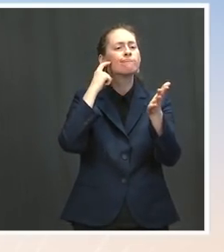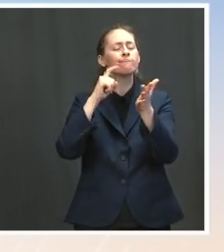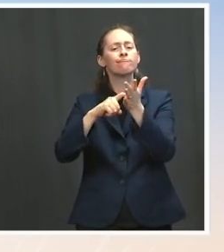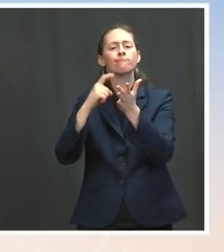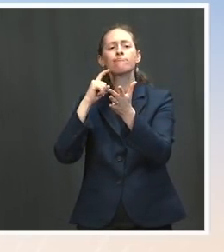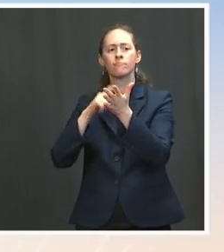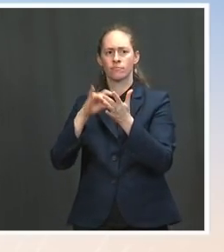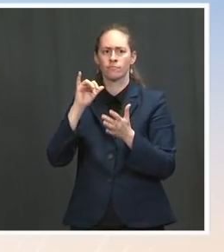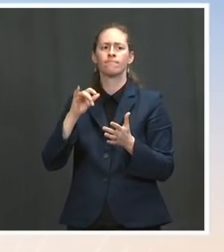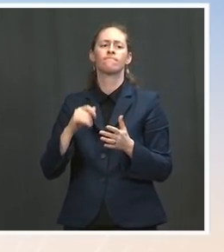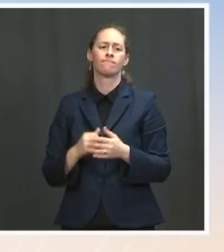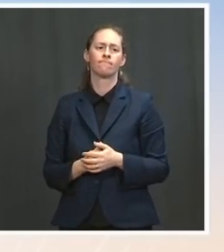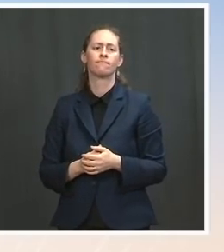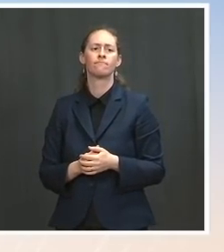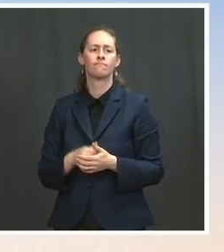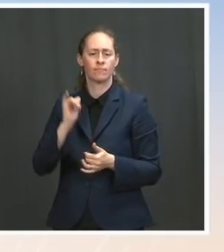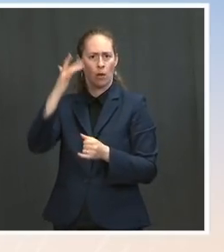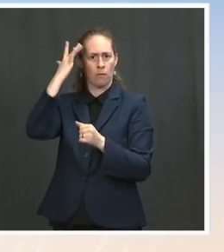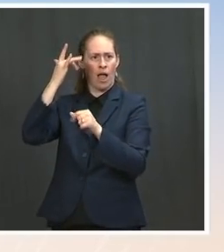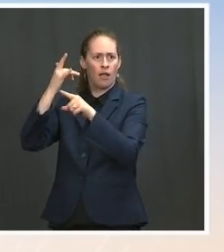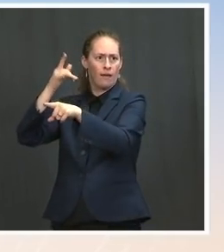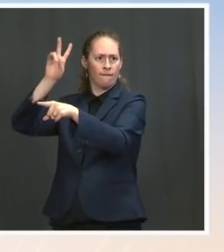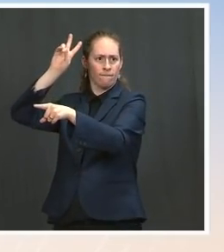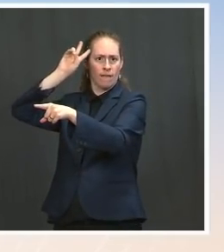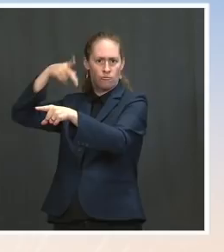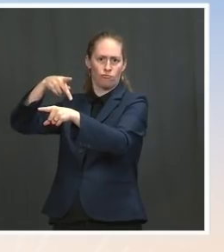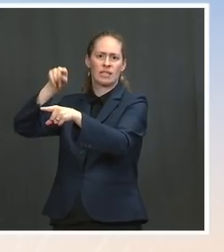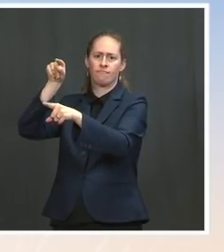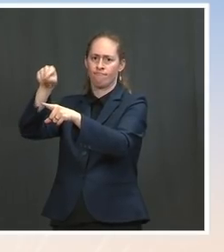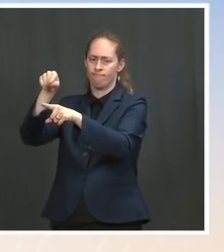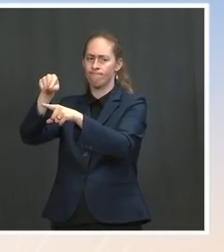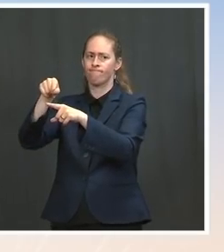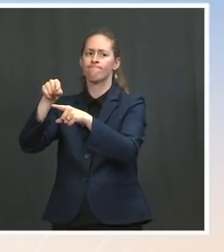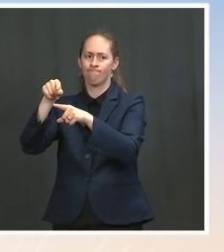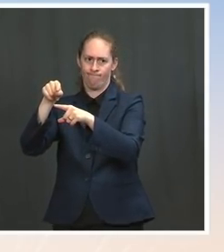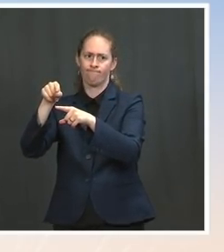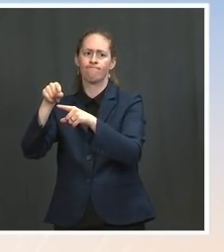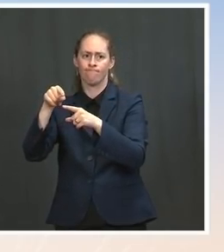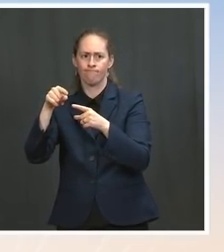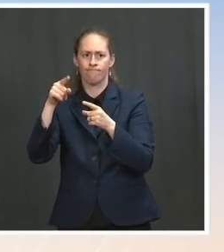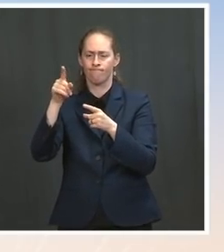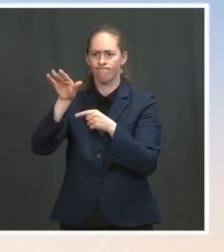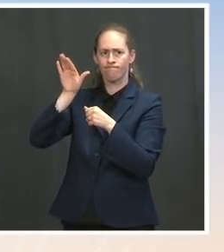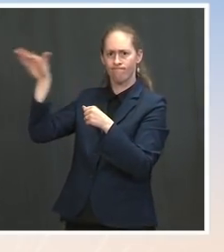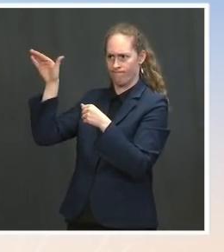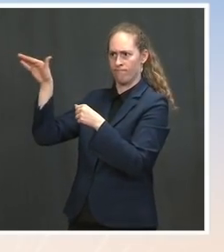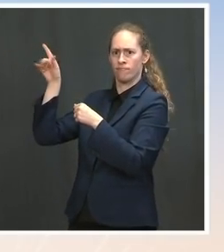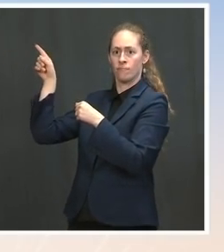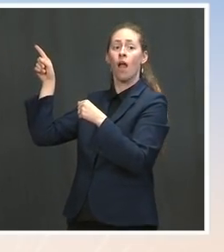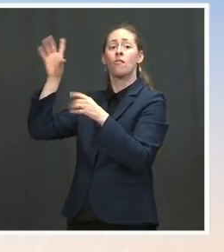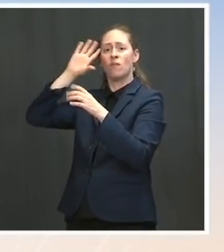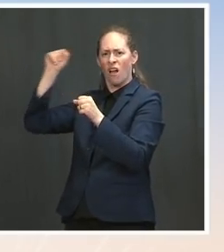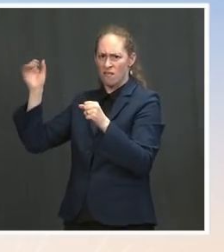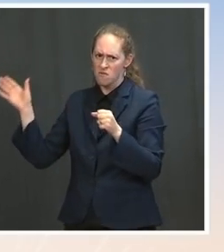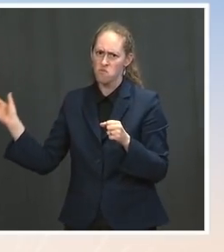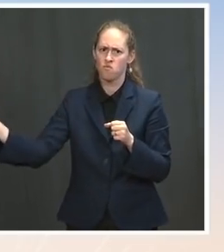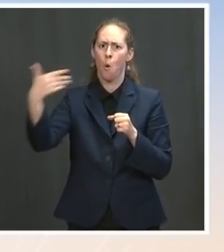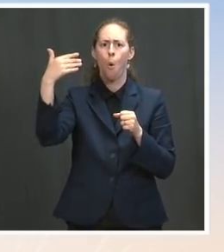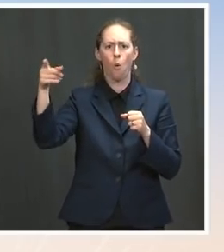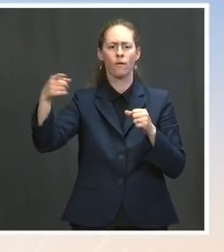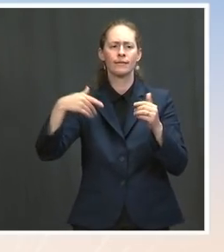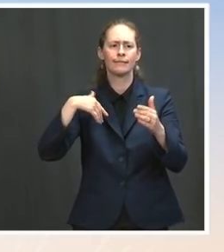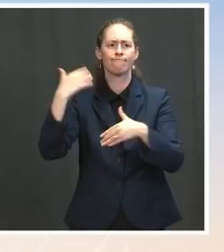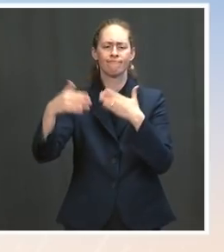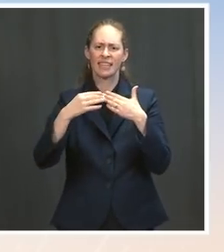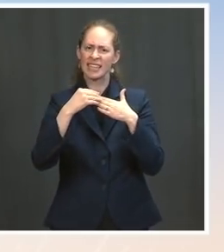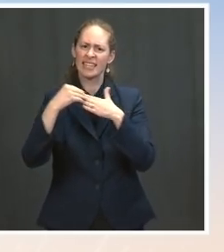or she asked for it, but he certainly was thrilled to have her leading the effort on voting rights moving